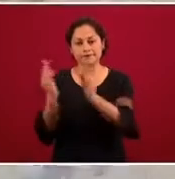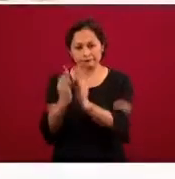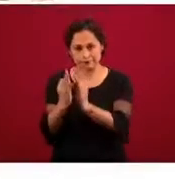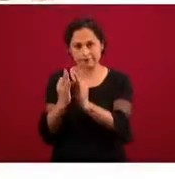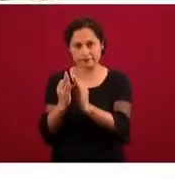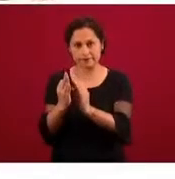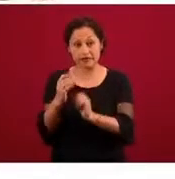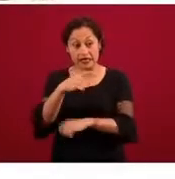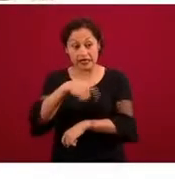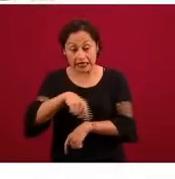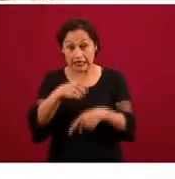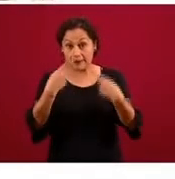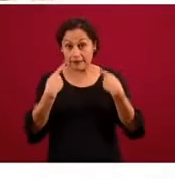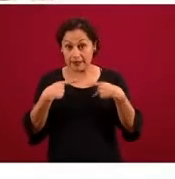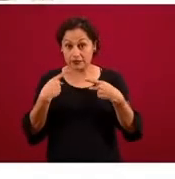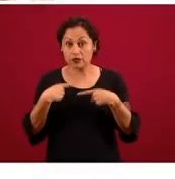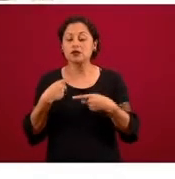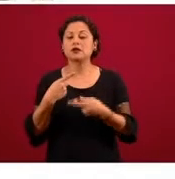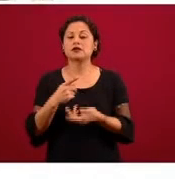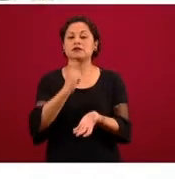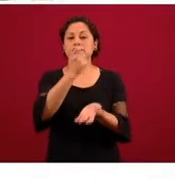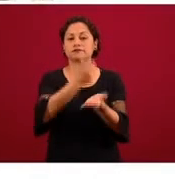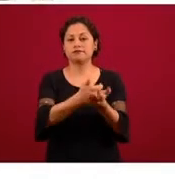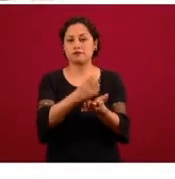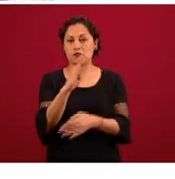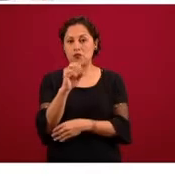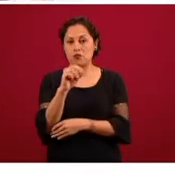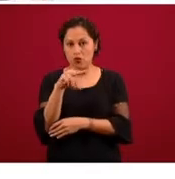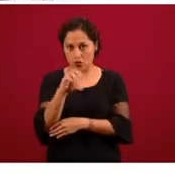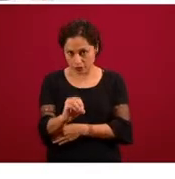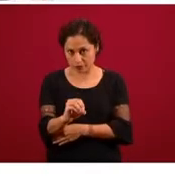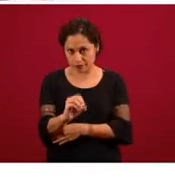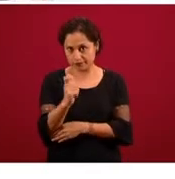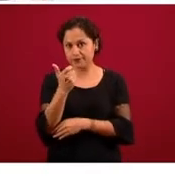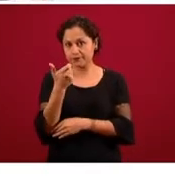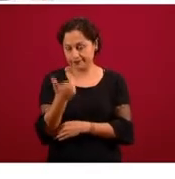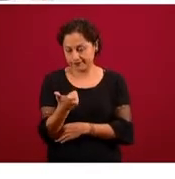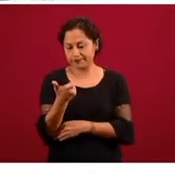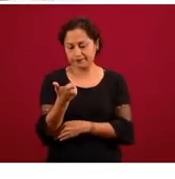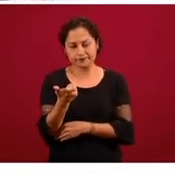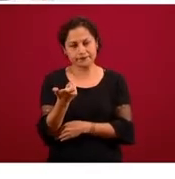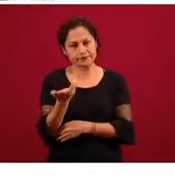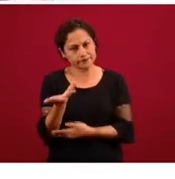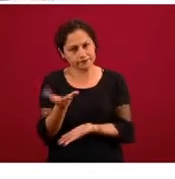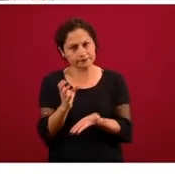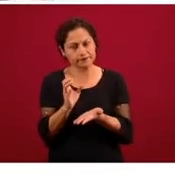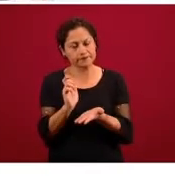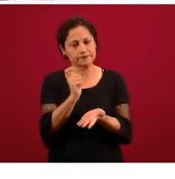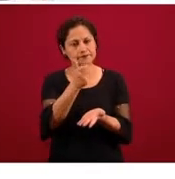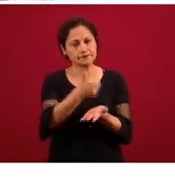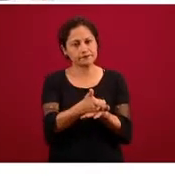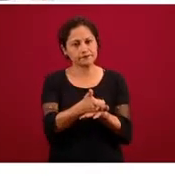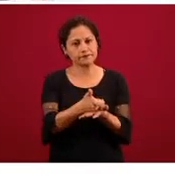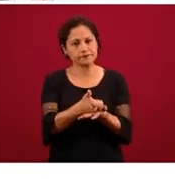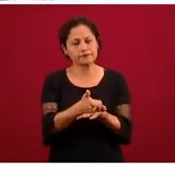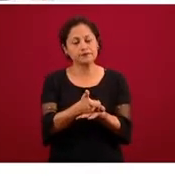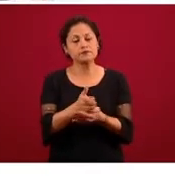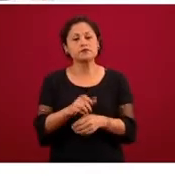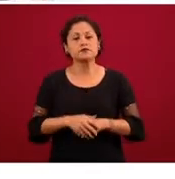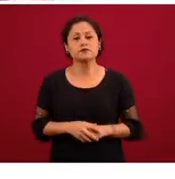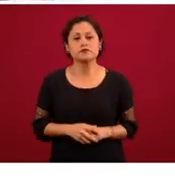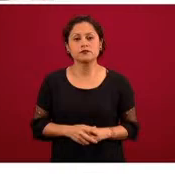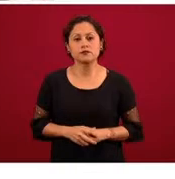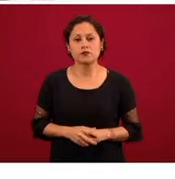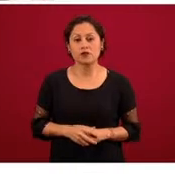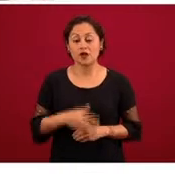them an economic bonus. Now, they're going to be receiving that starting, and let me tell you, this